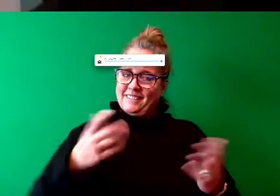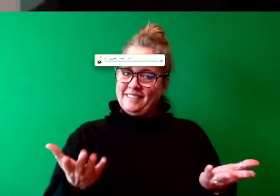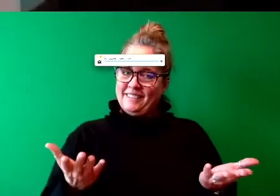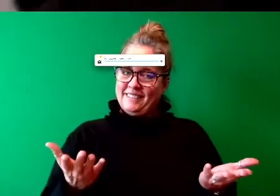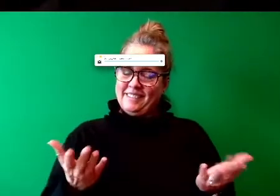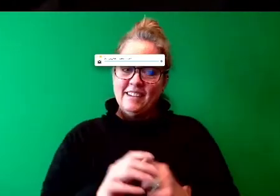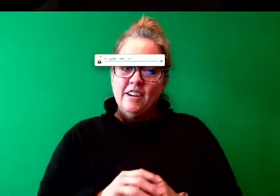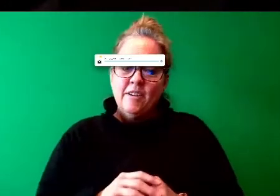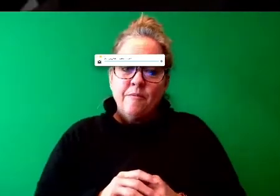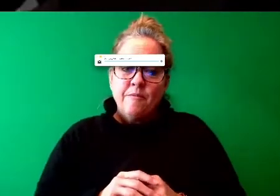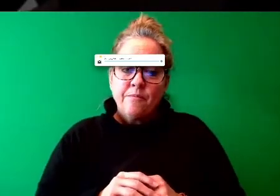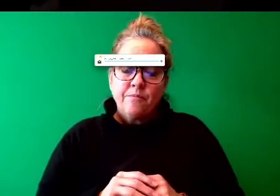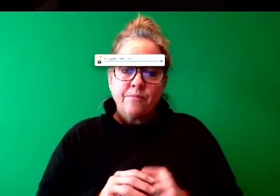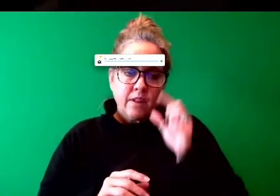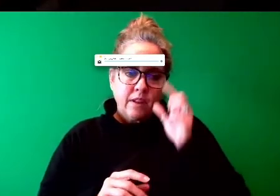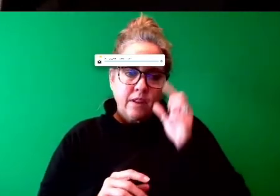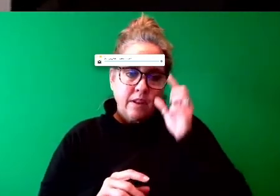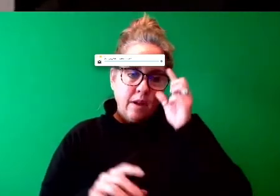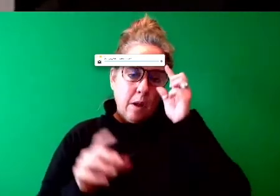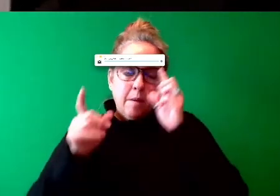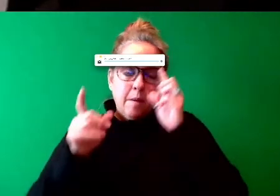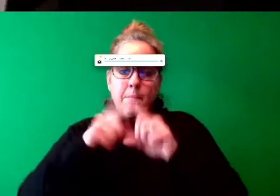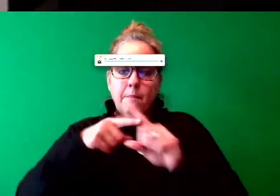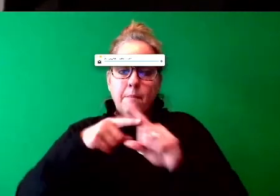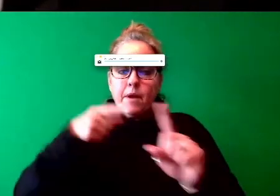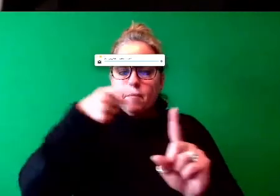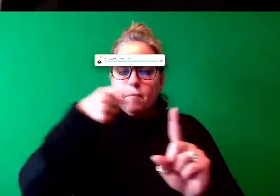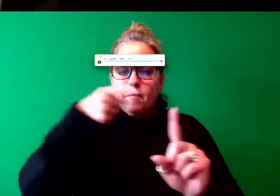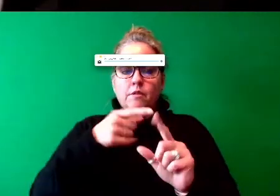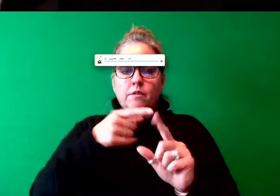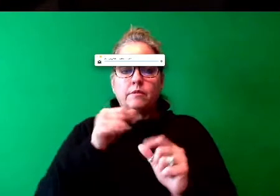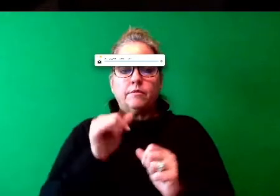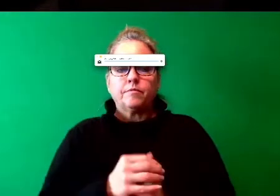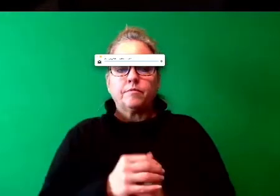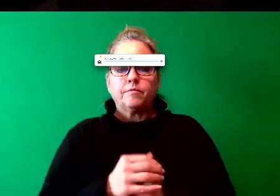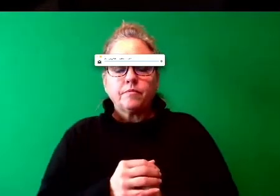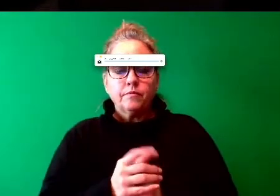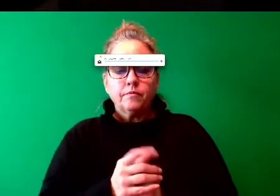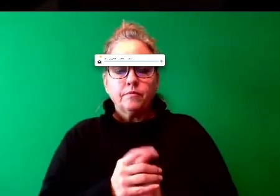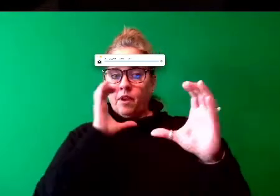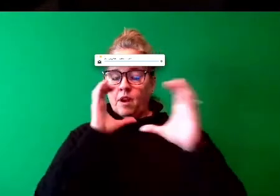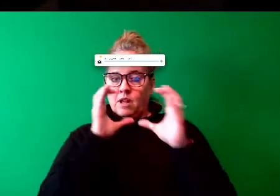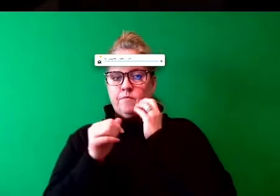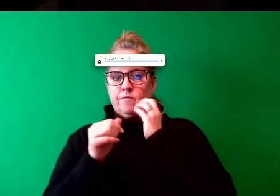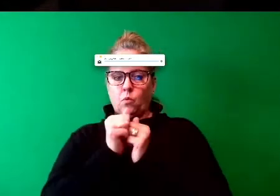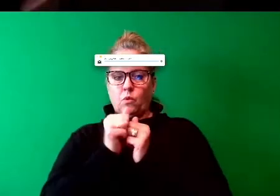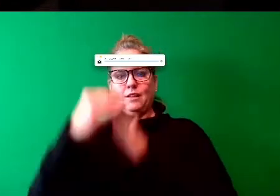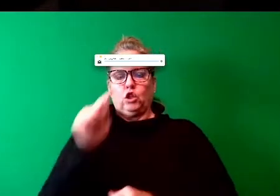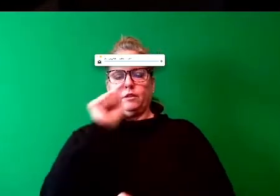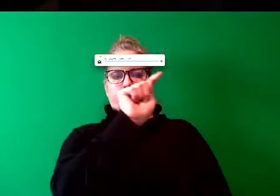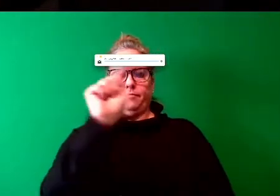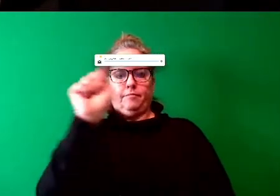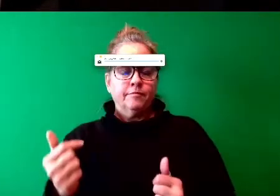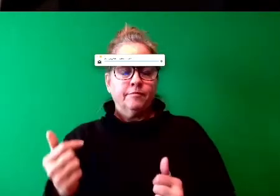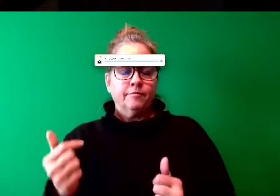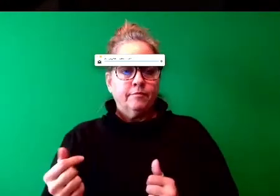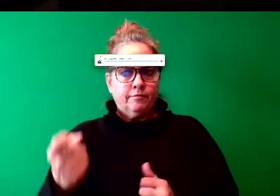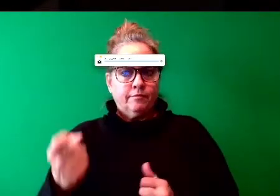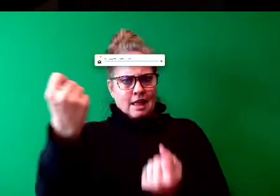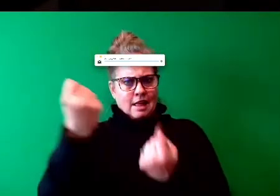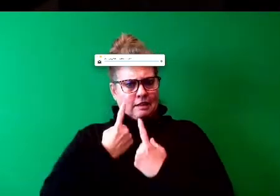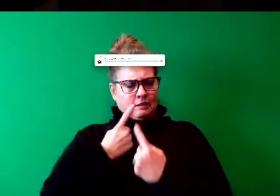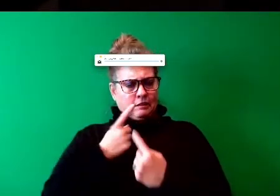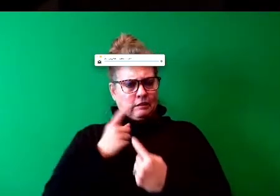in those internal communications, as well as reaching out to our leaders in these organizations, these are the take-homes that they have